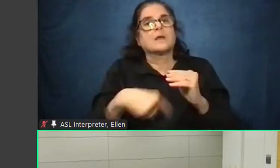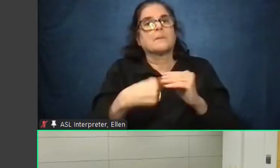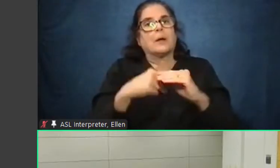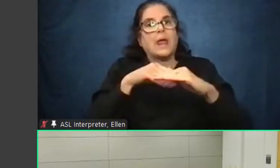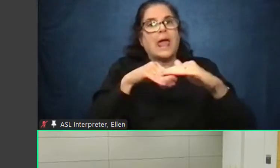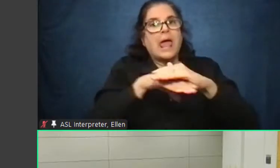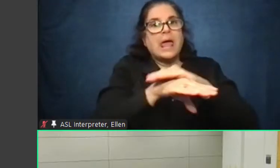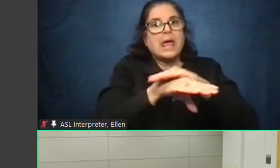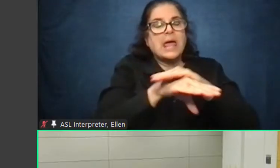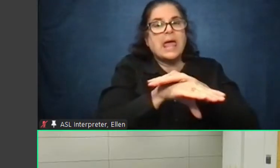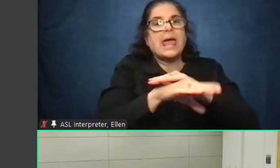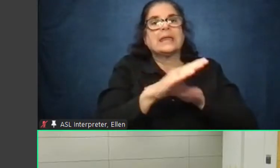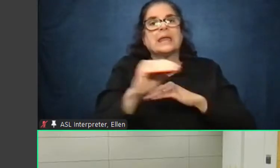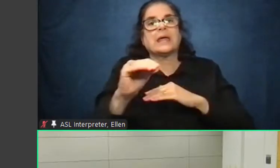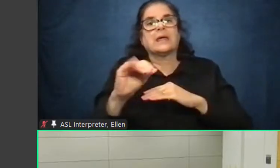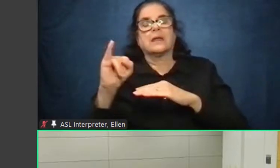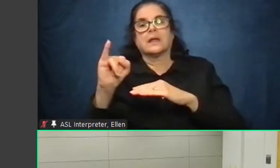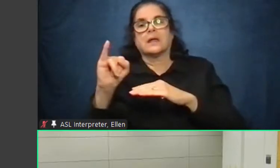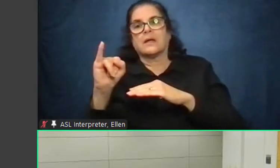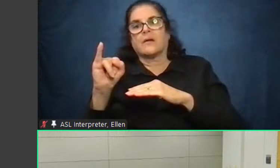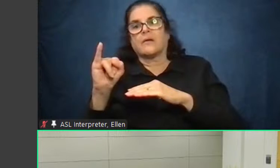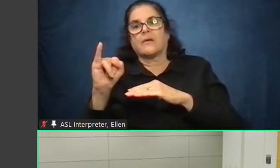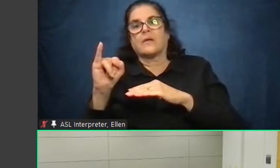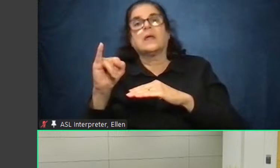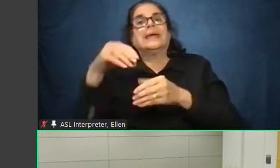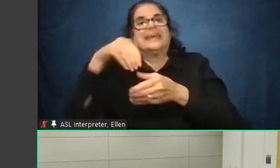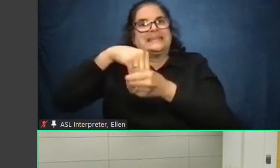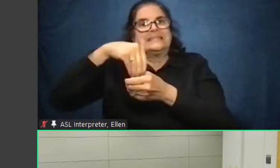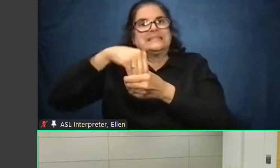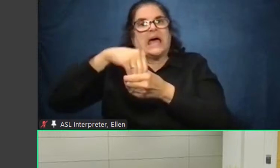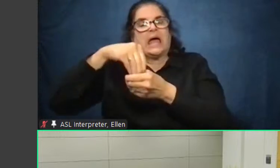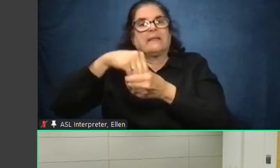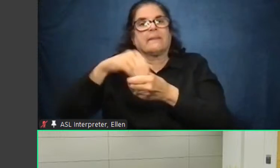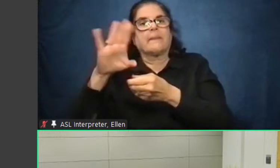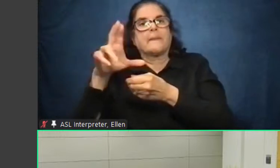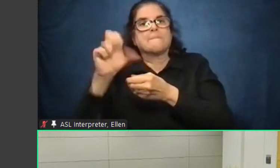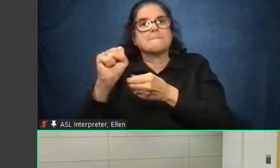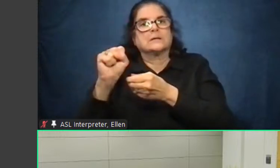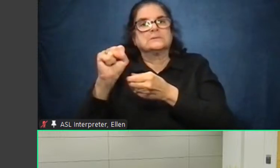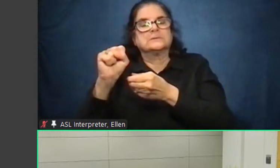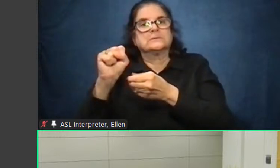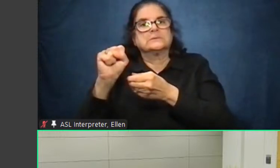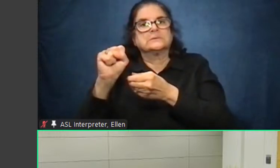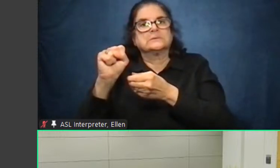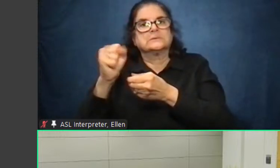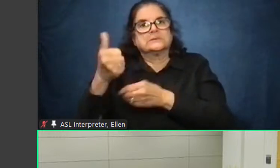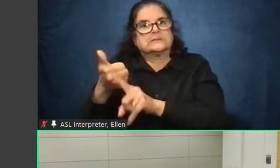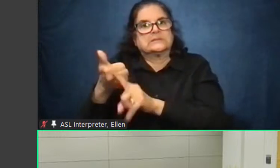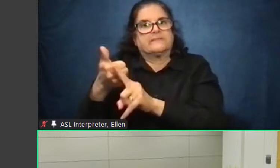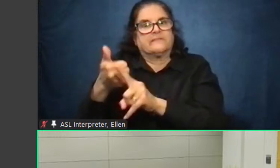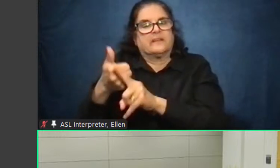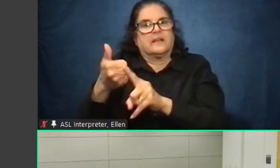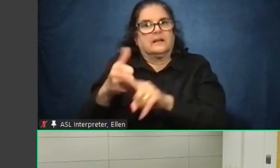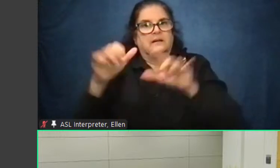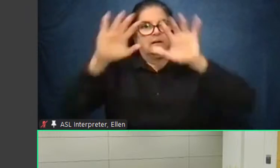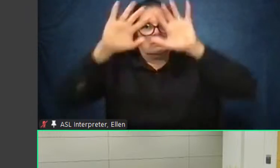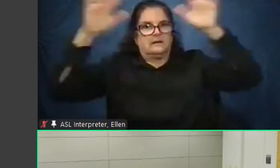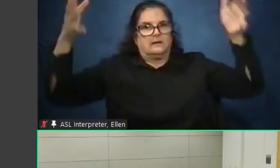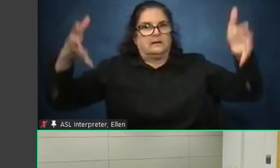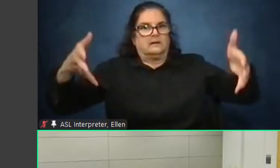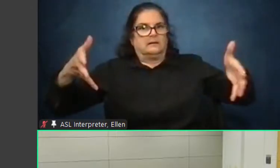and inside bus design, this is something that I think we should talk about at one